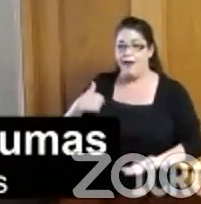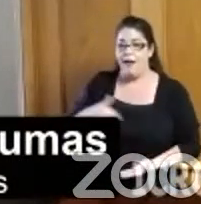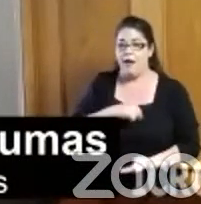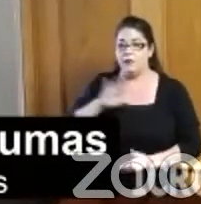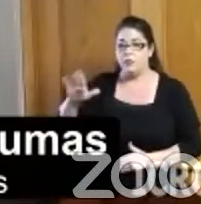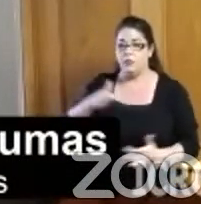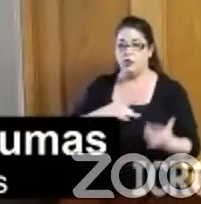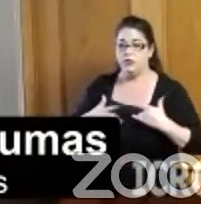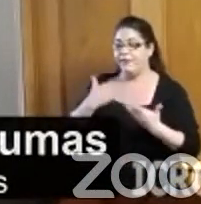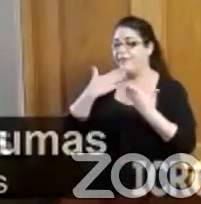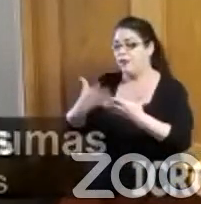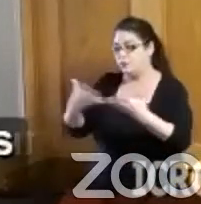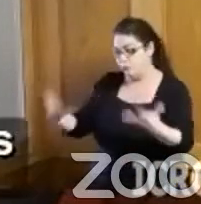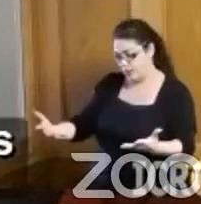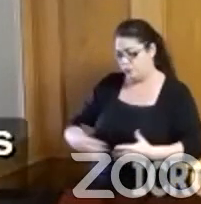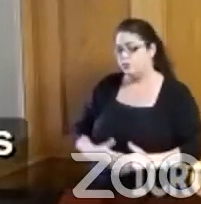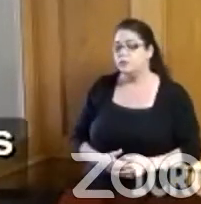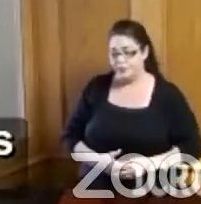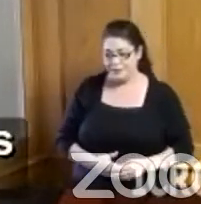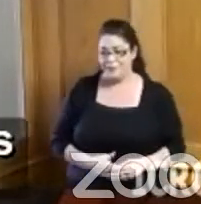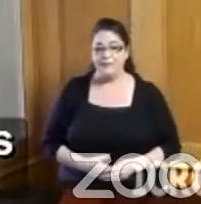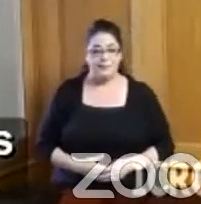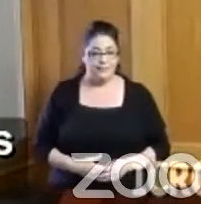So Absolutely. Thank you so much. All